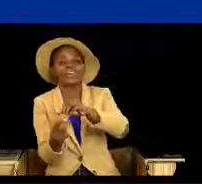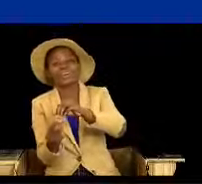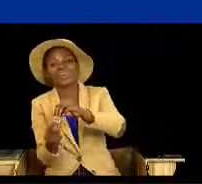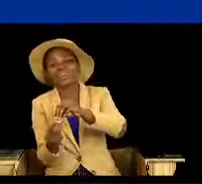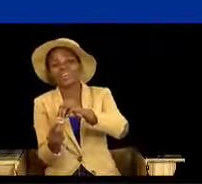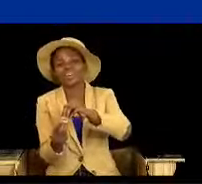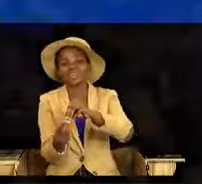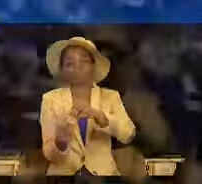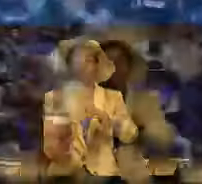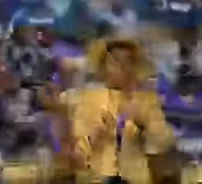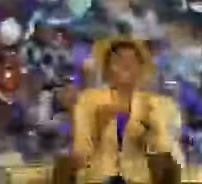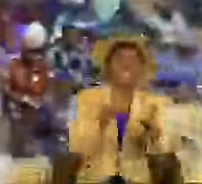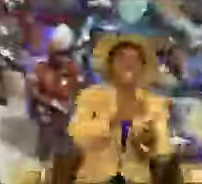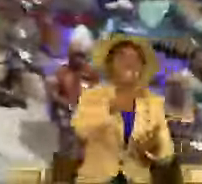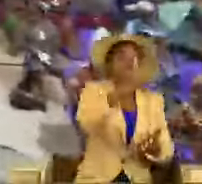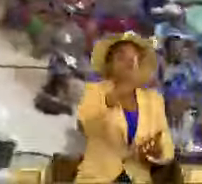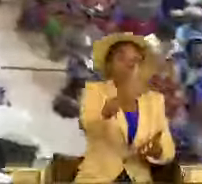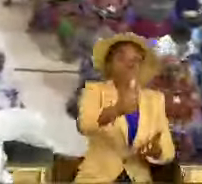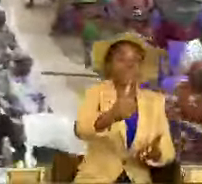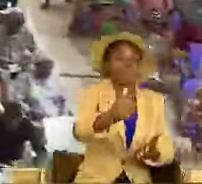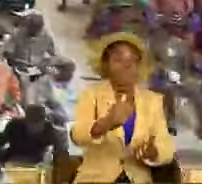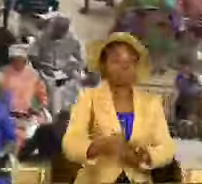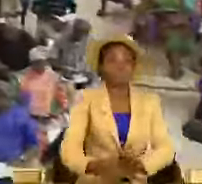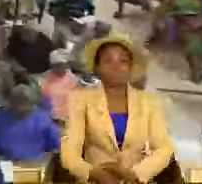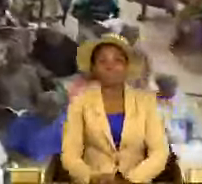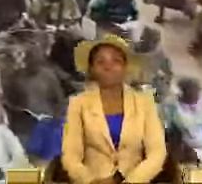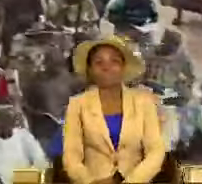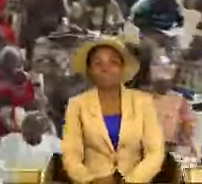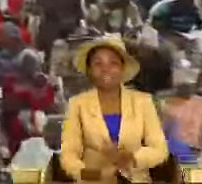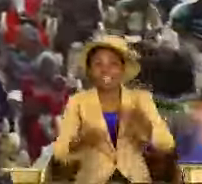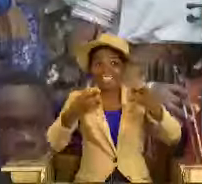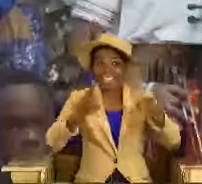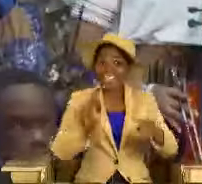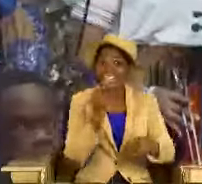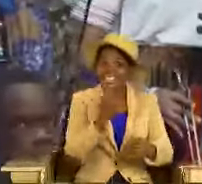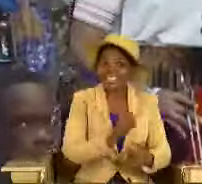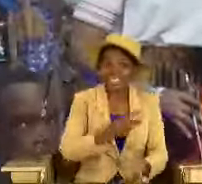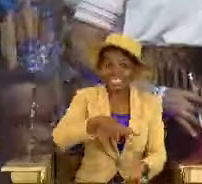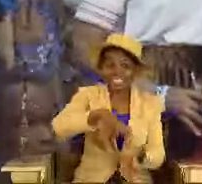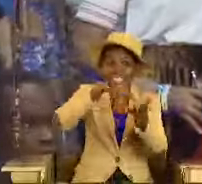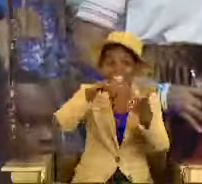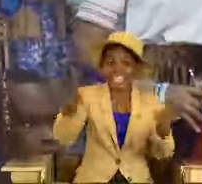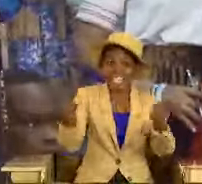ghost amen please let's be on our feet As we sing the last